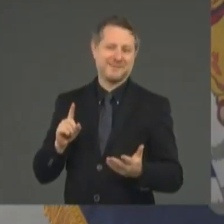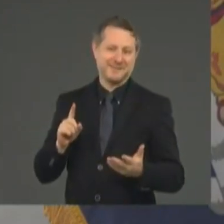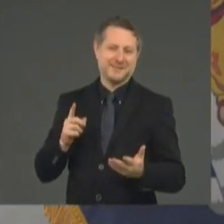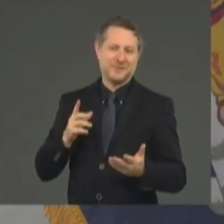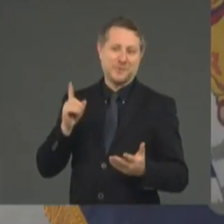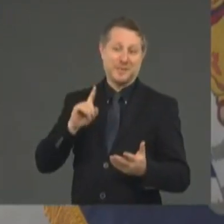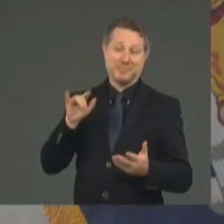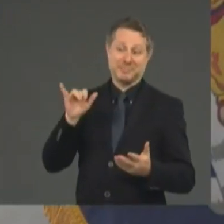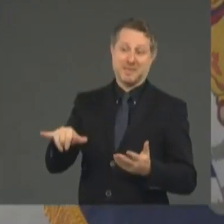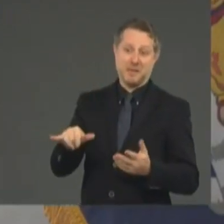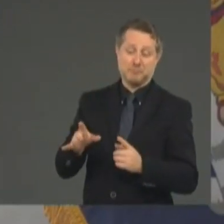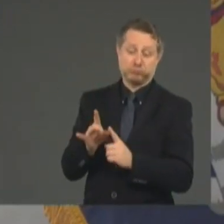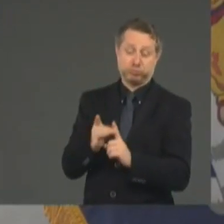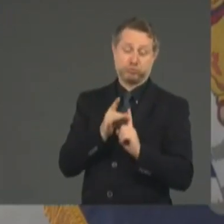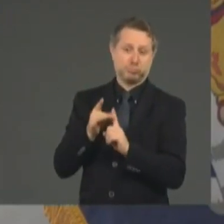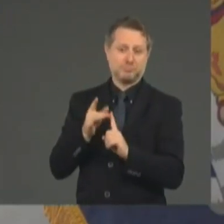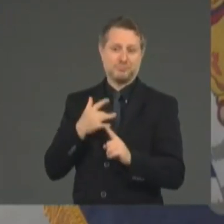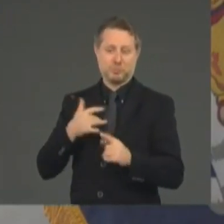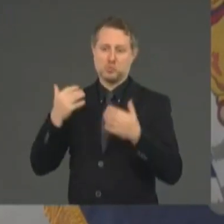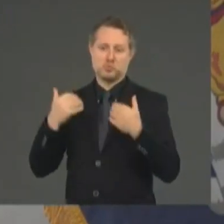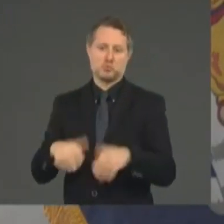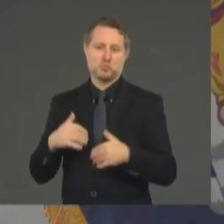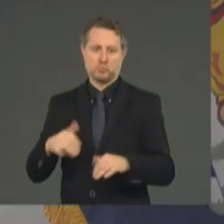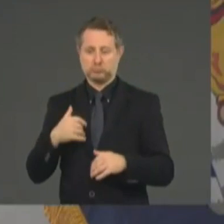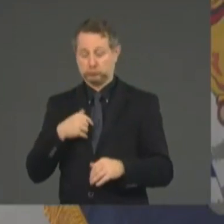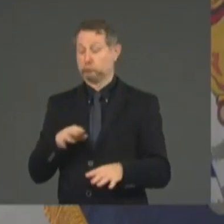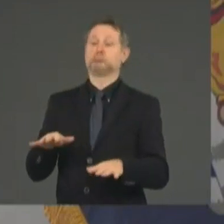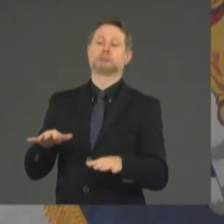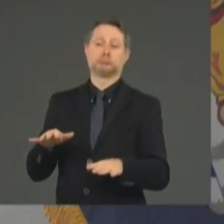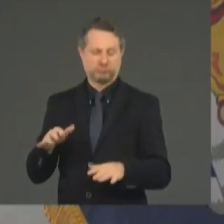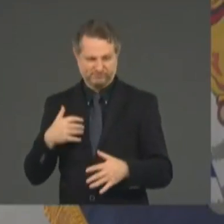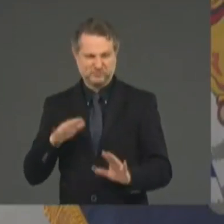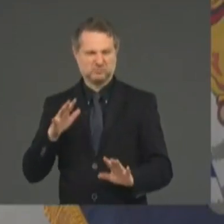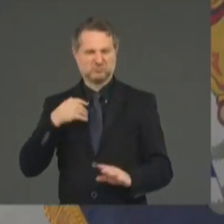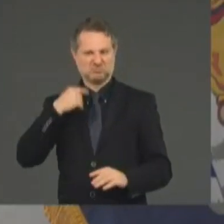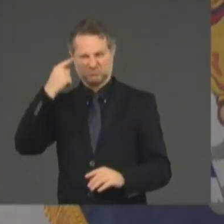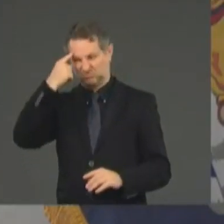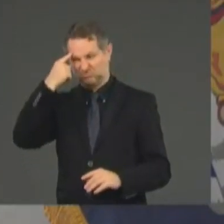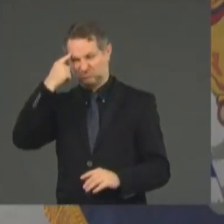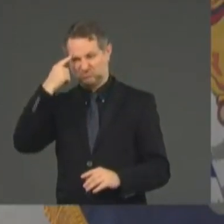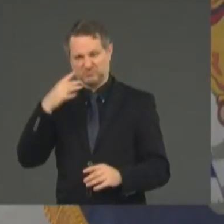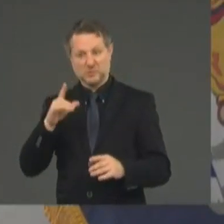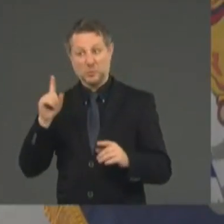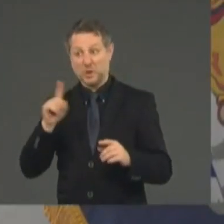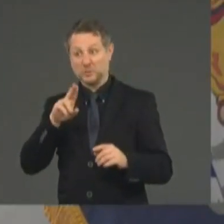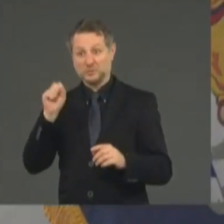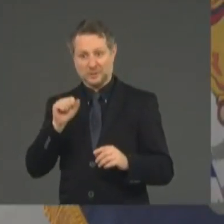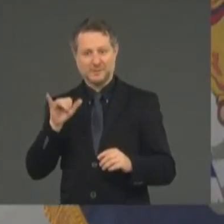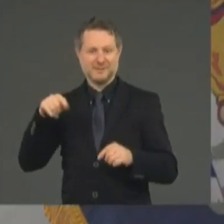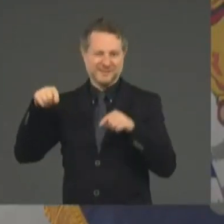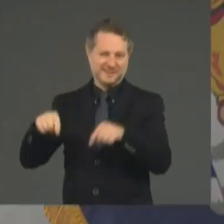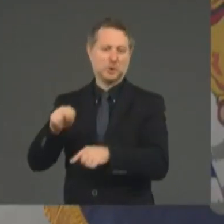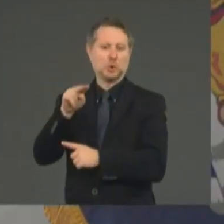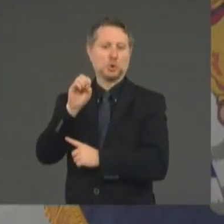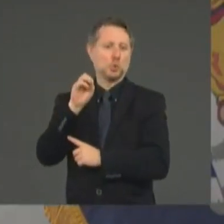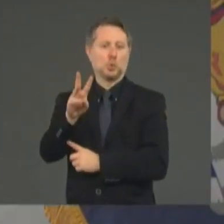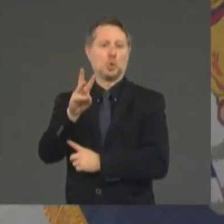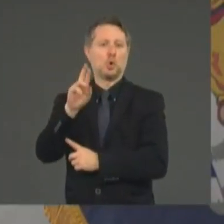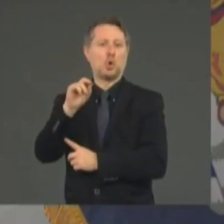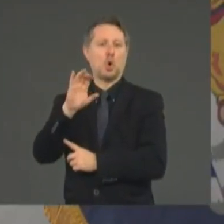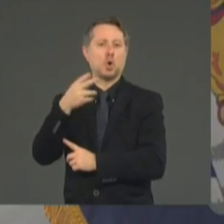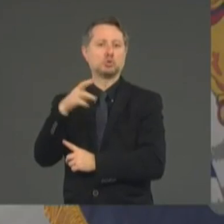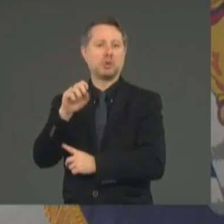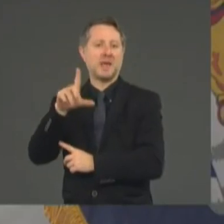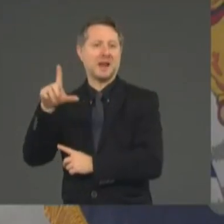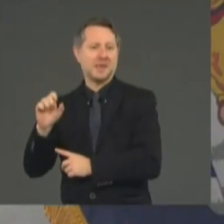The first super spreader, before they even called them super spreaders, was New Rochelle, Westchester.